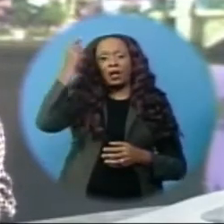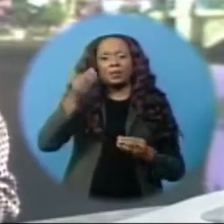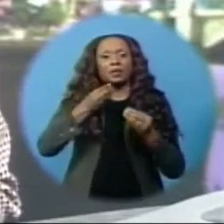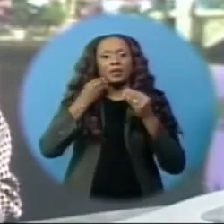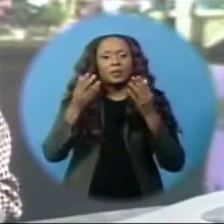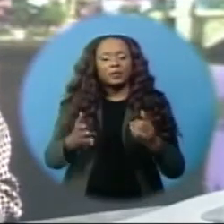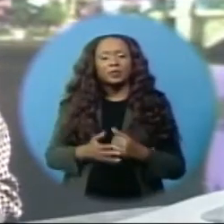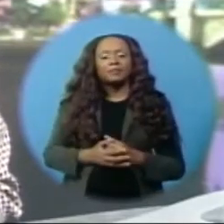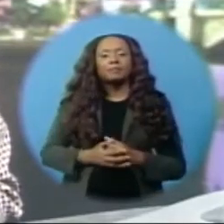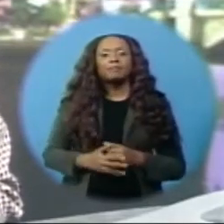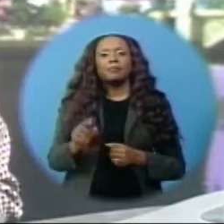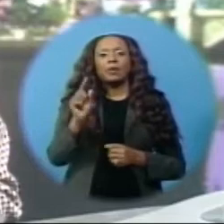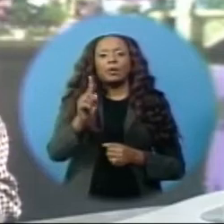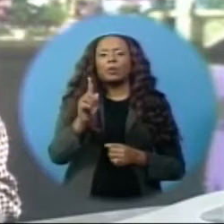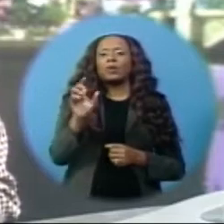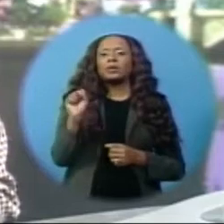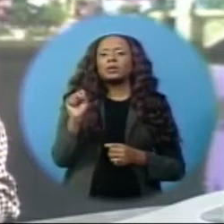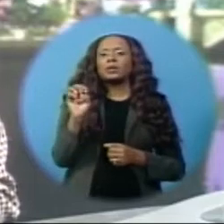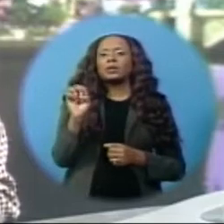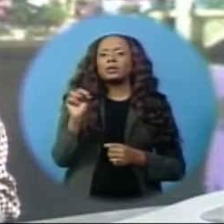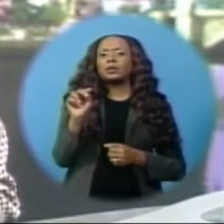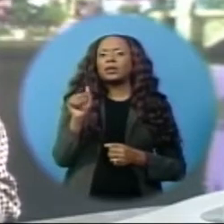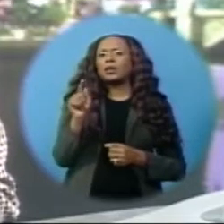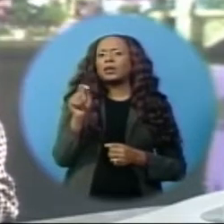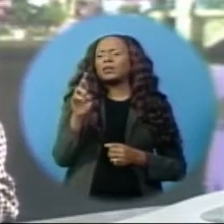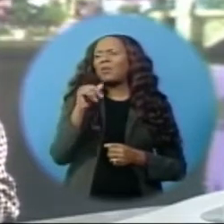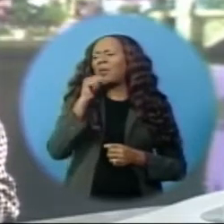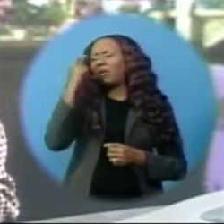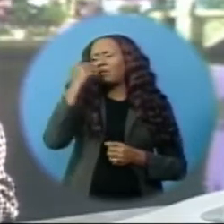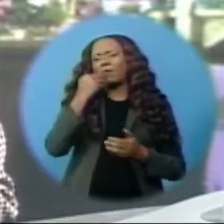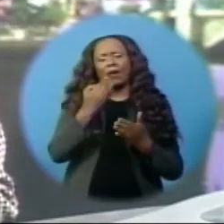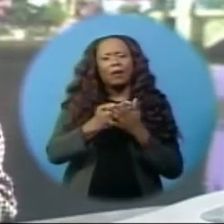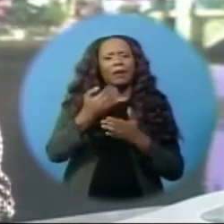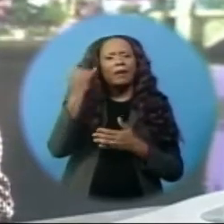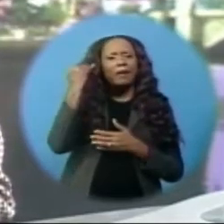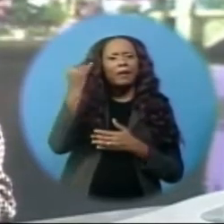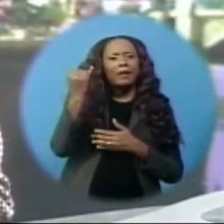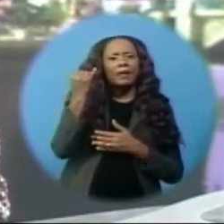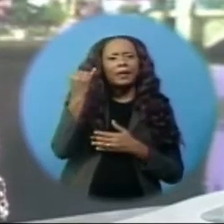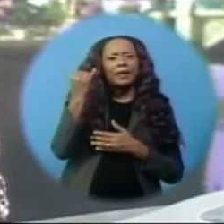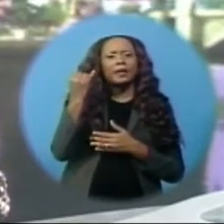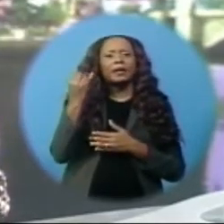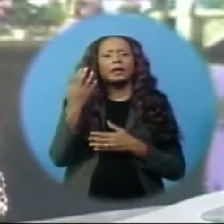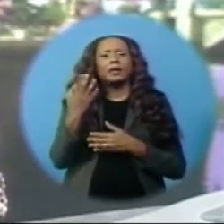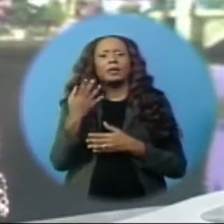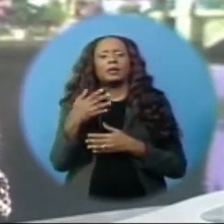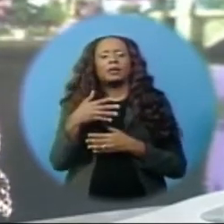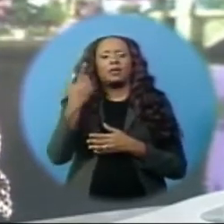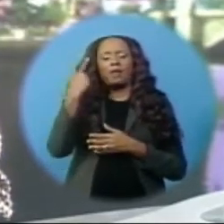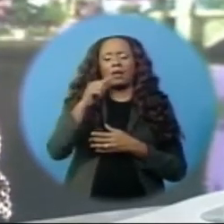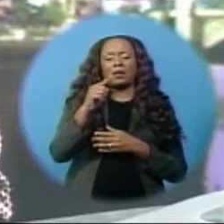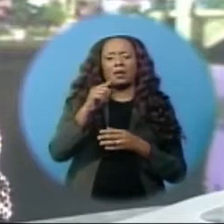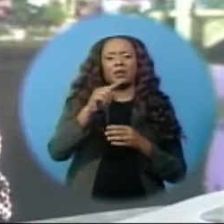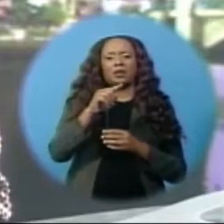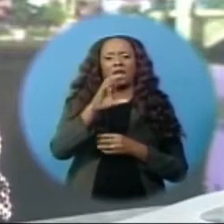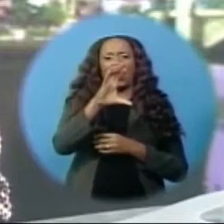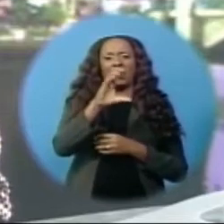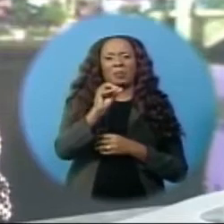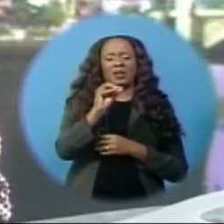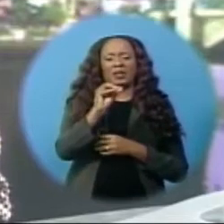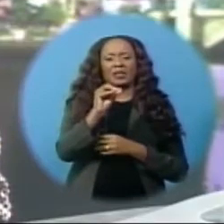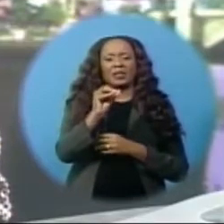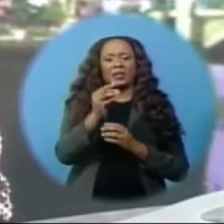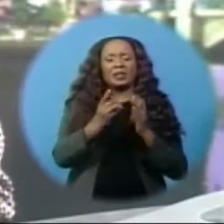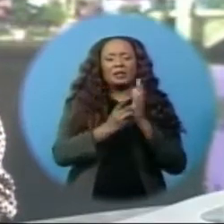house now, a government senator does not think it's a good idea to leave it to individual companies to develop their own handbooks on